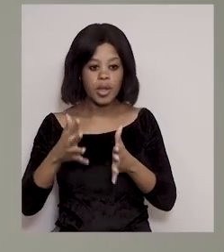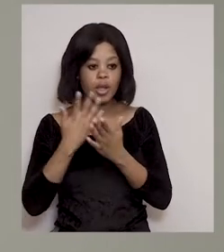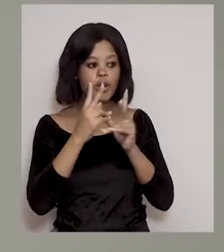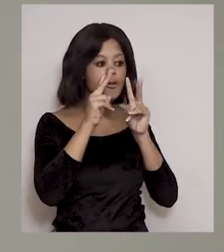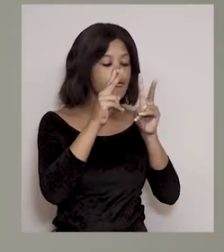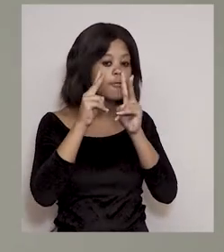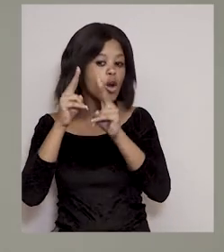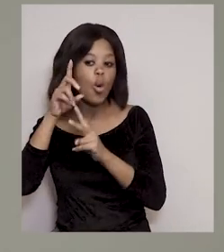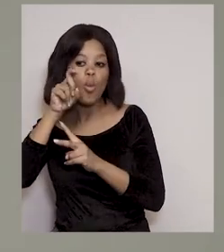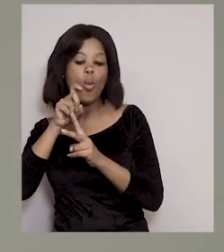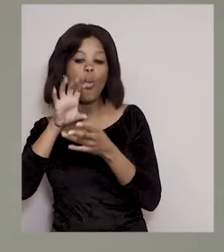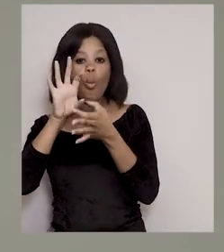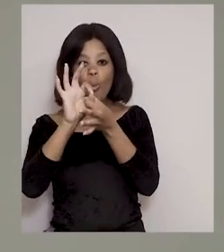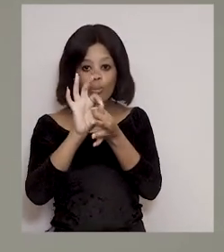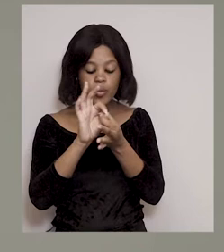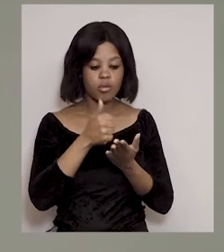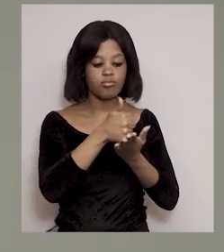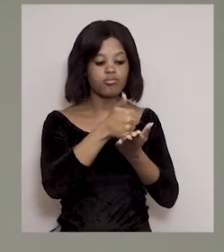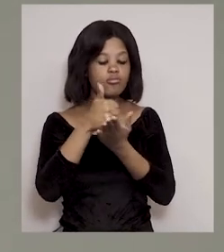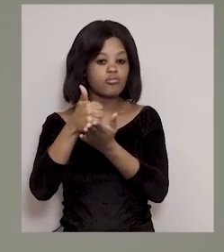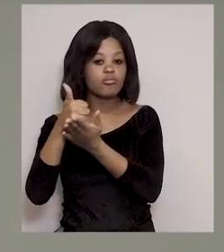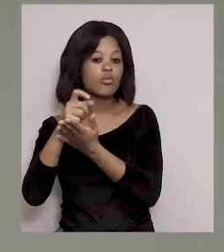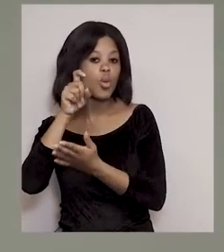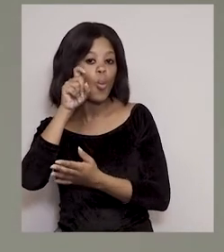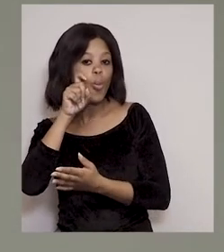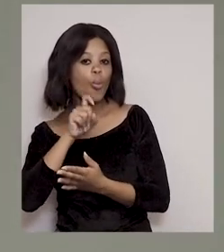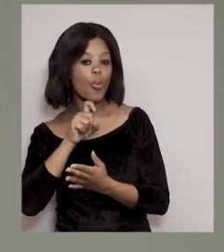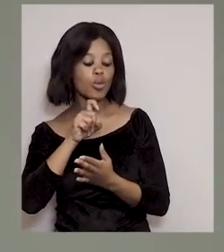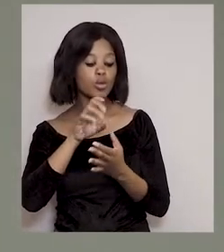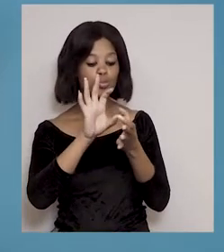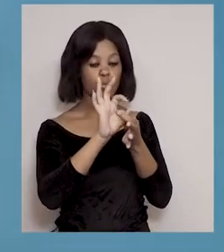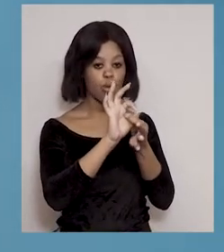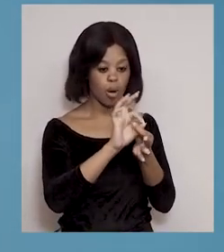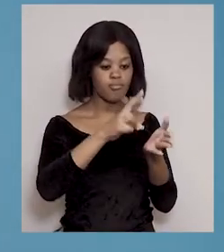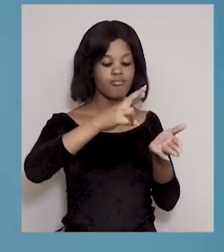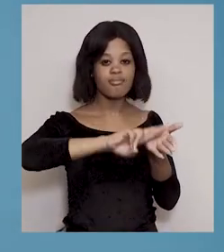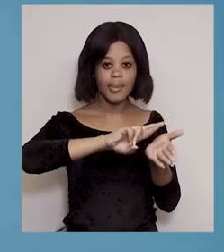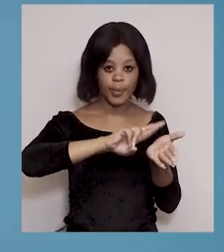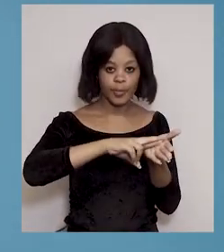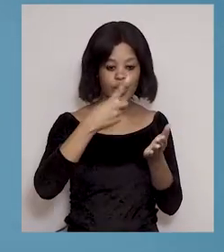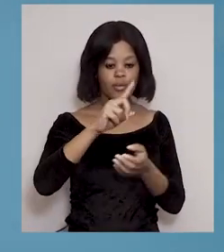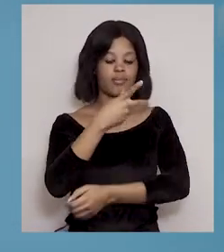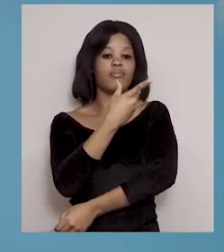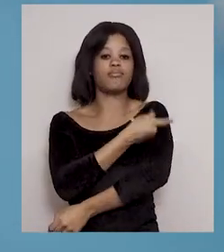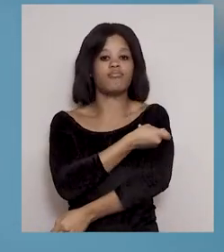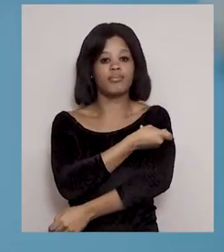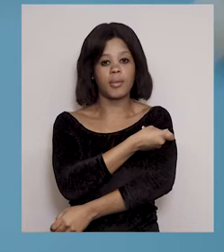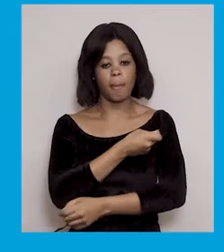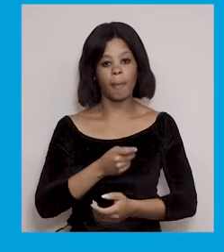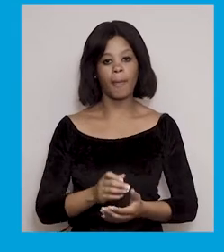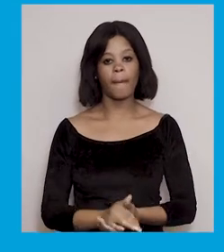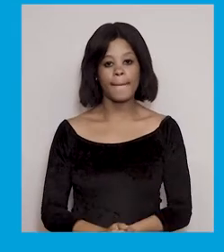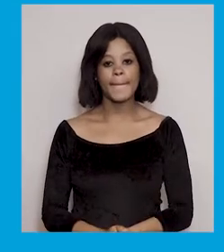can visit the old age homes to go and assist the older persons that are admitted in our old age homes to register for the